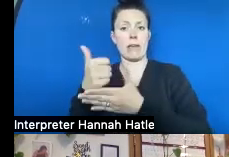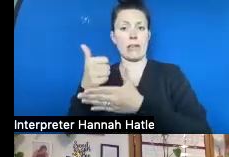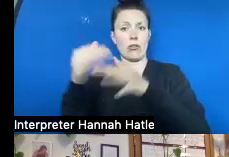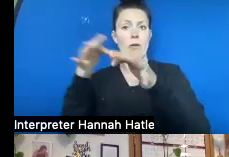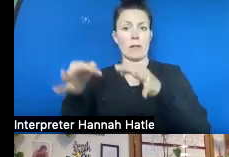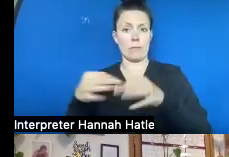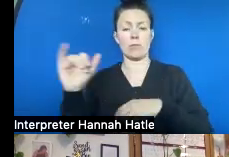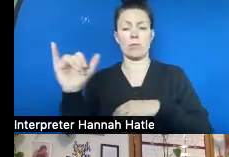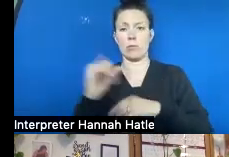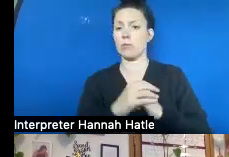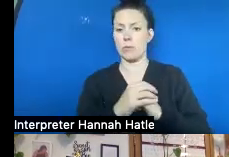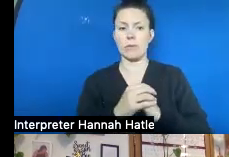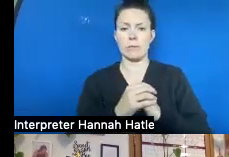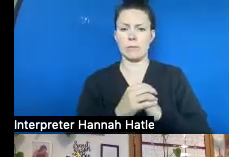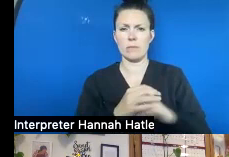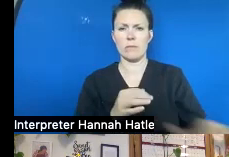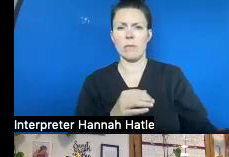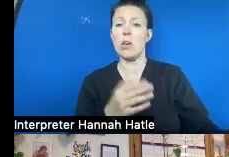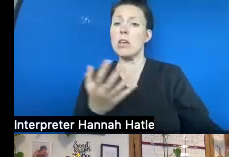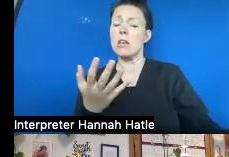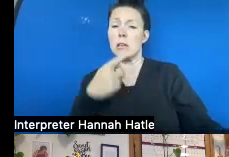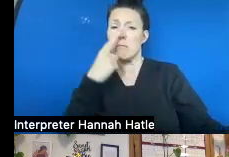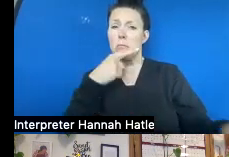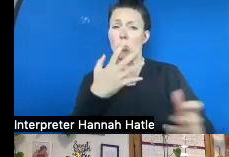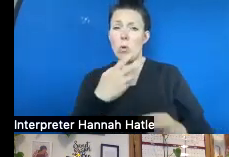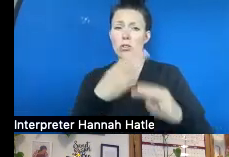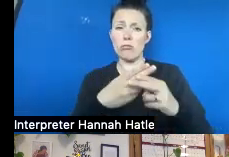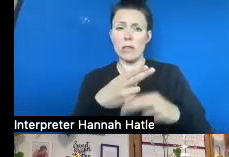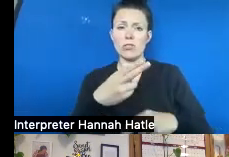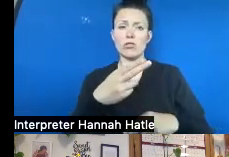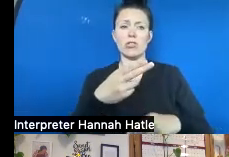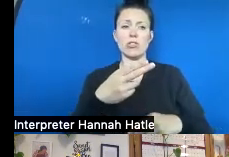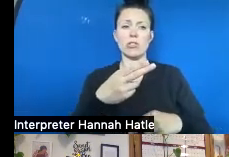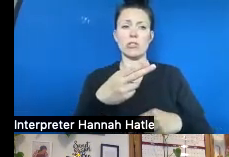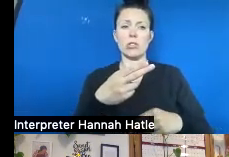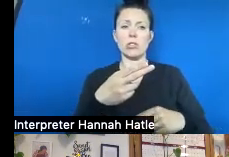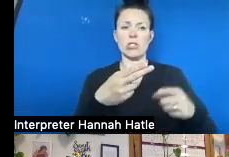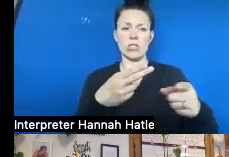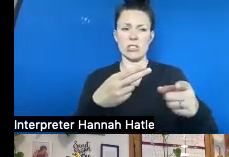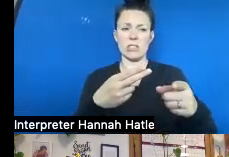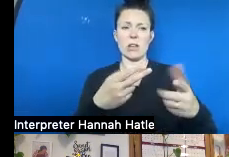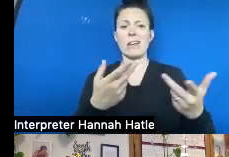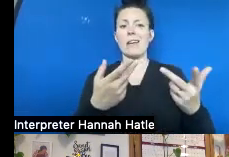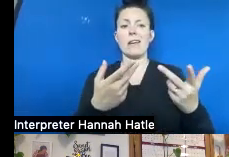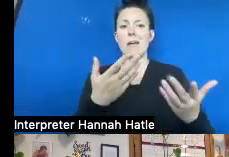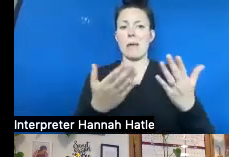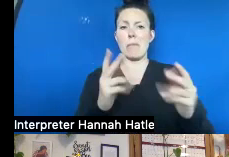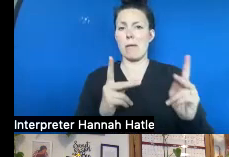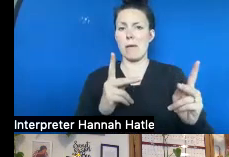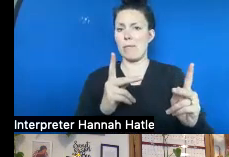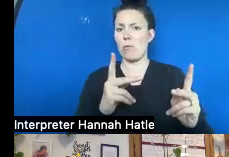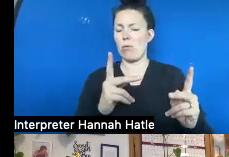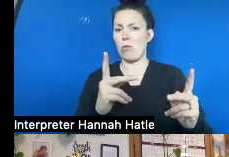well also. you want to talk about some of the ones that people might have problems because they might not be